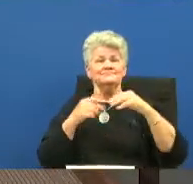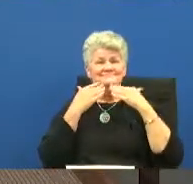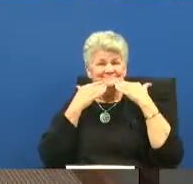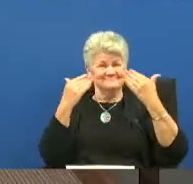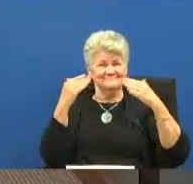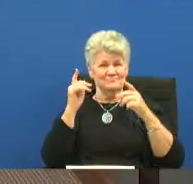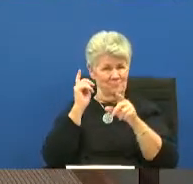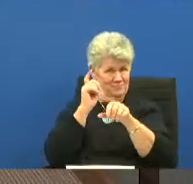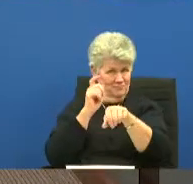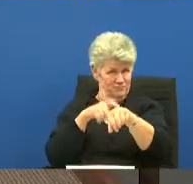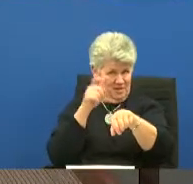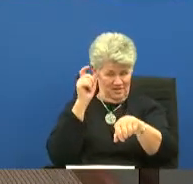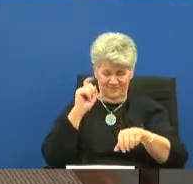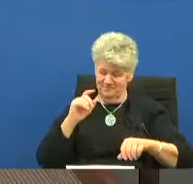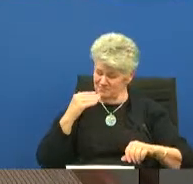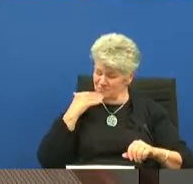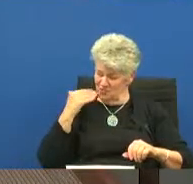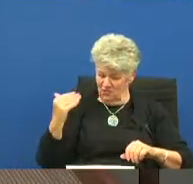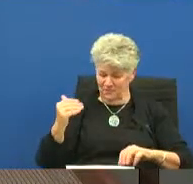else wishing to speak on this item?